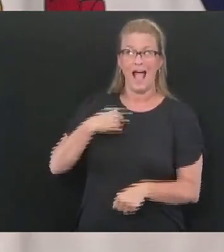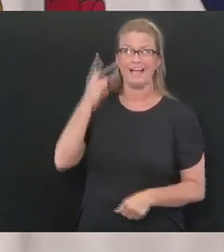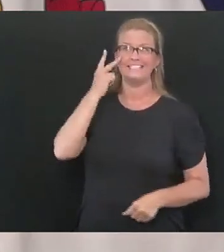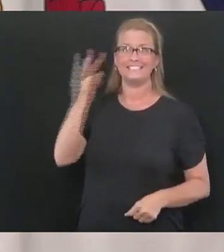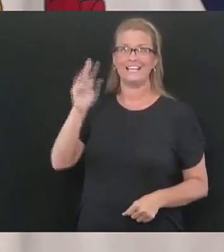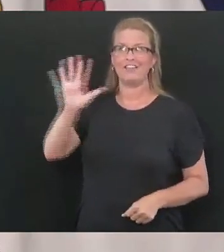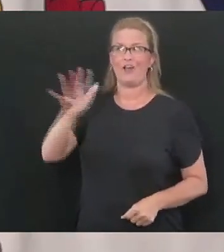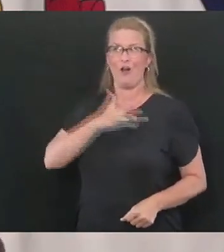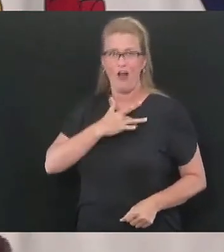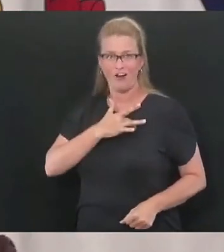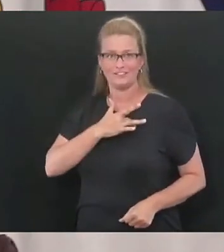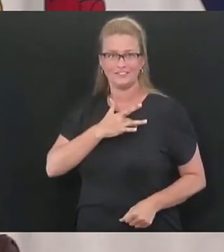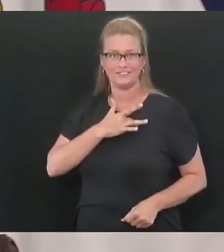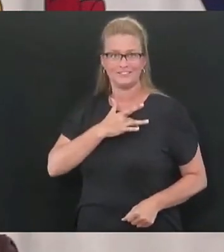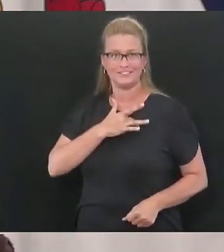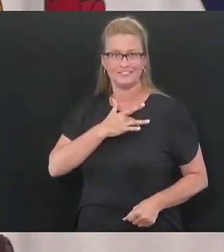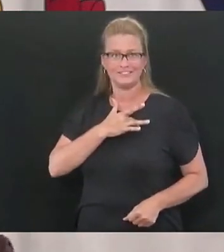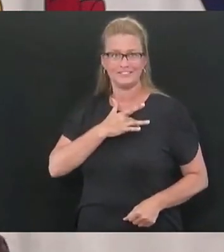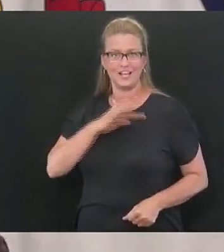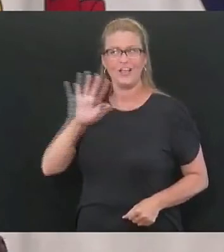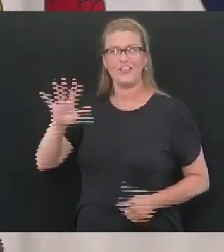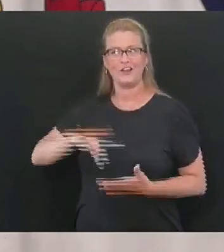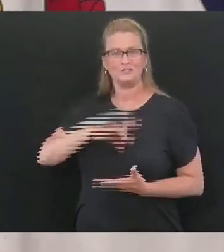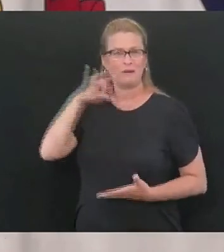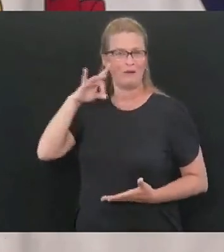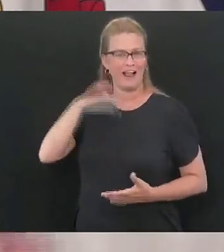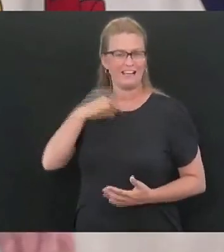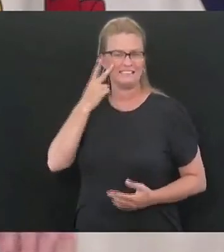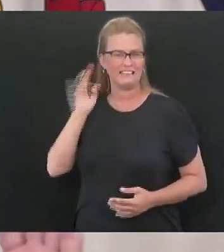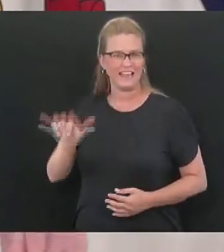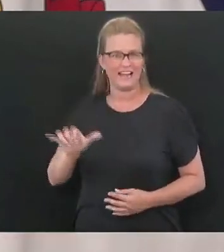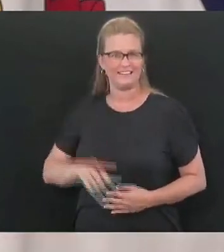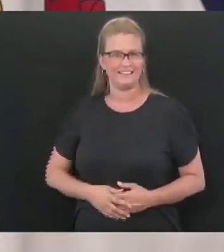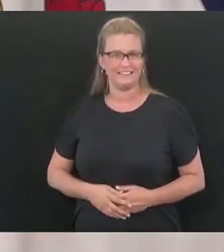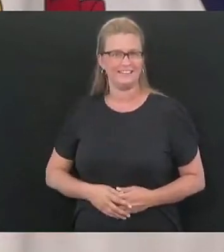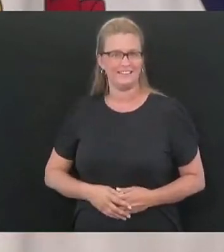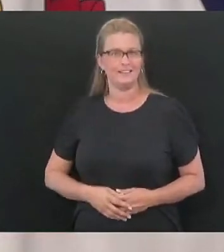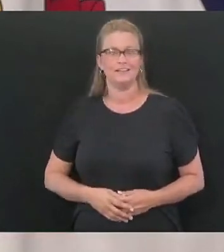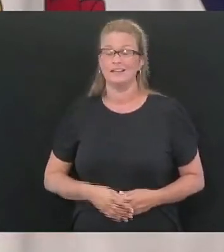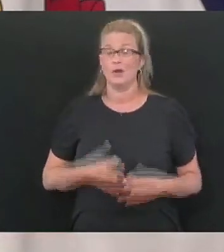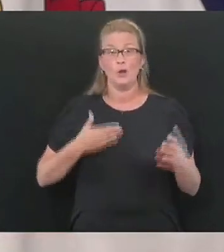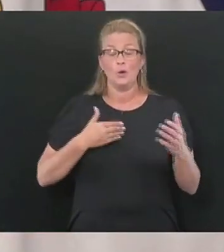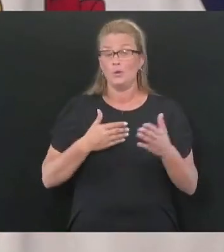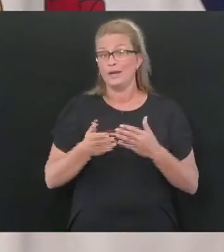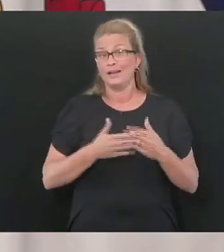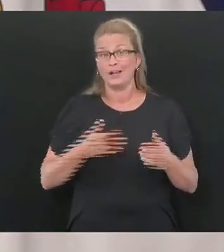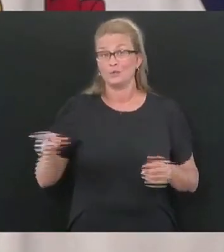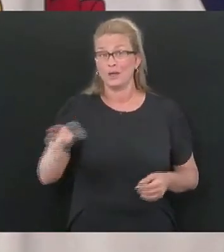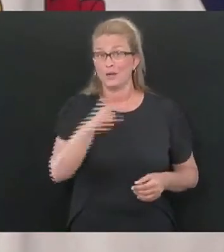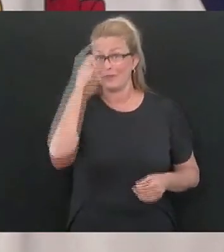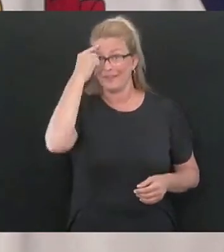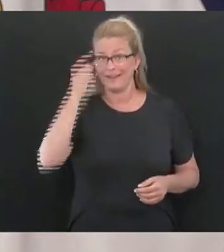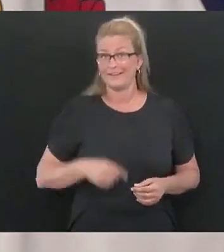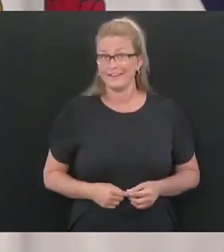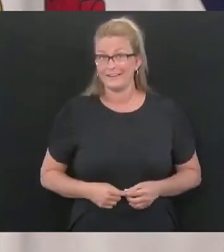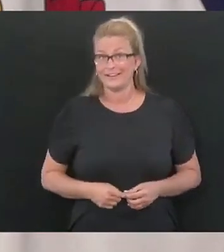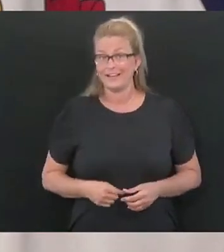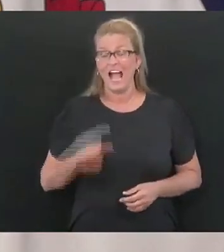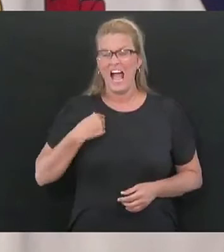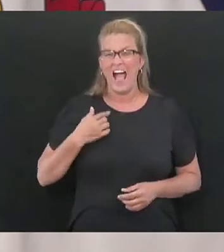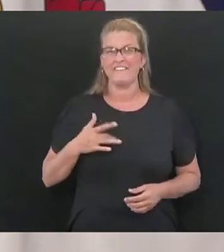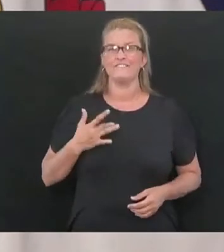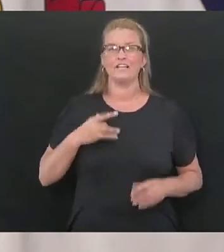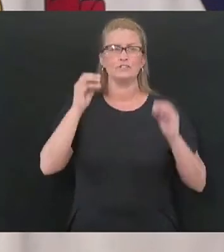their hearts and their souls. Now, irregardless to what anybody may think, I think our teachers are